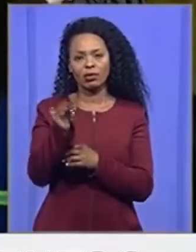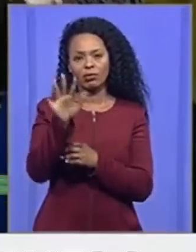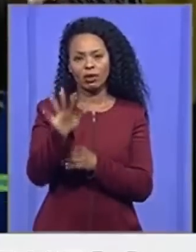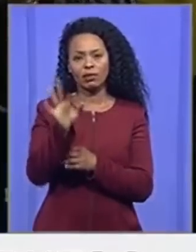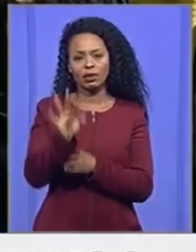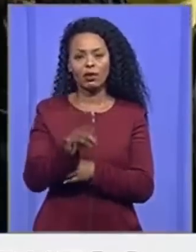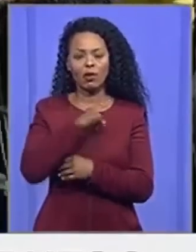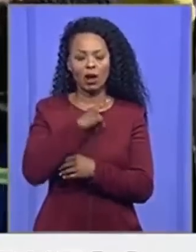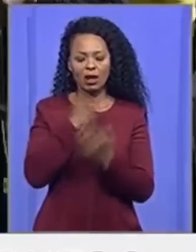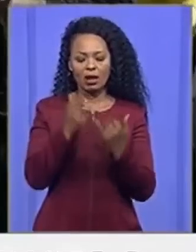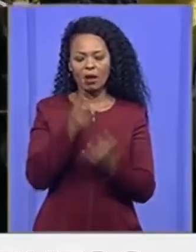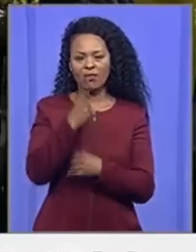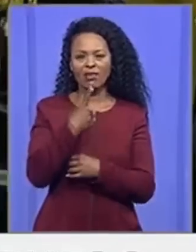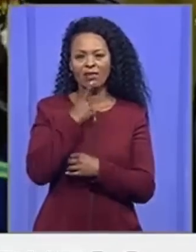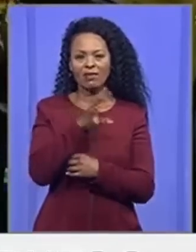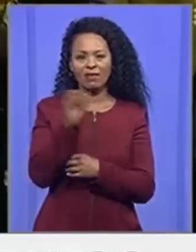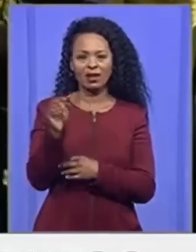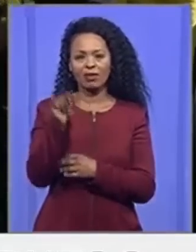tse